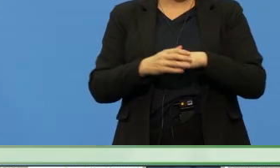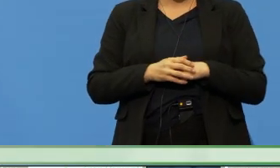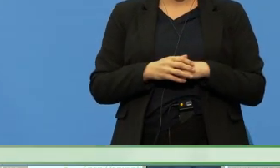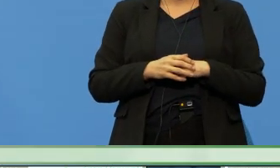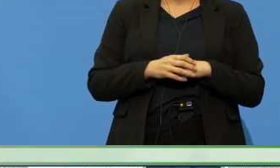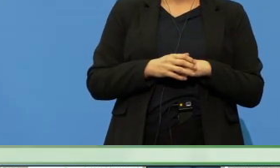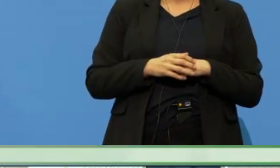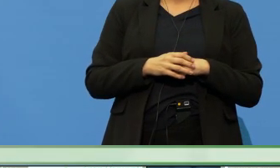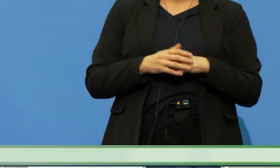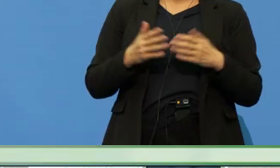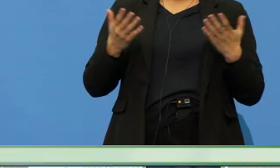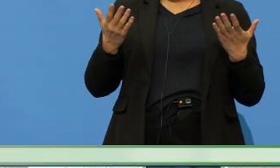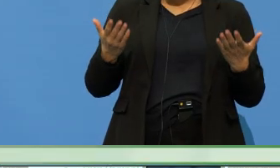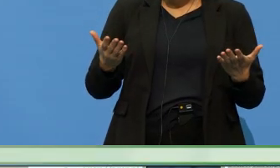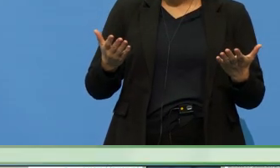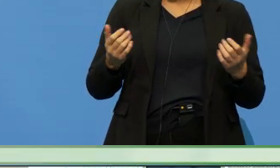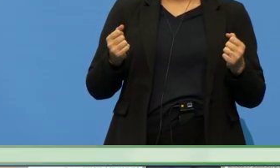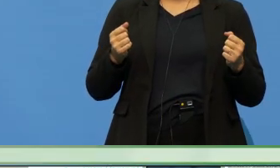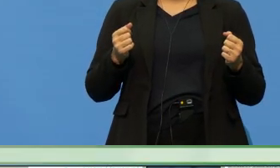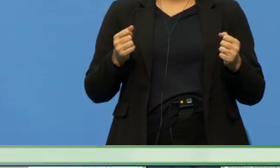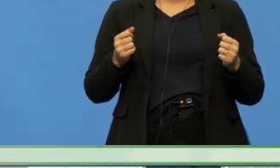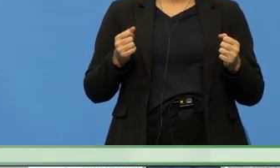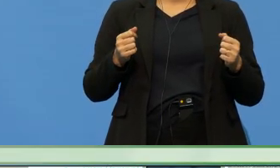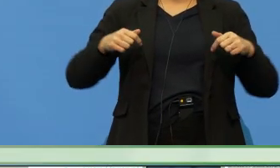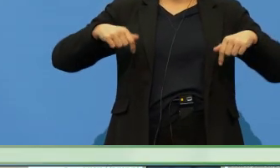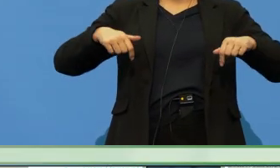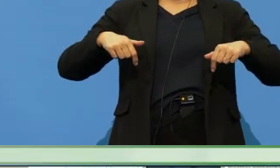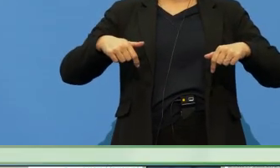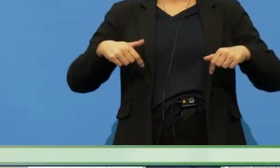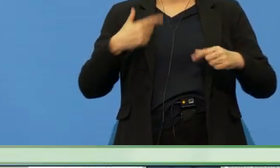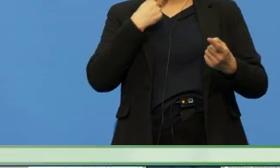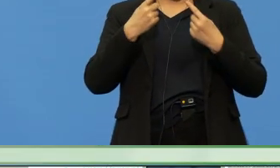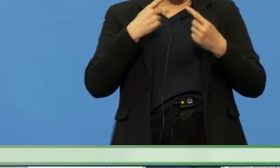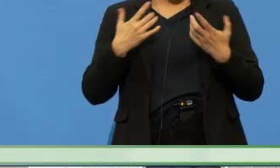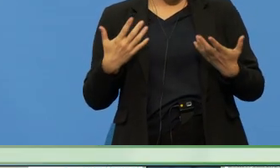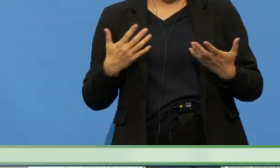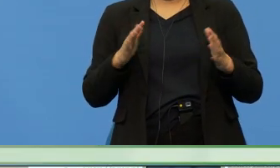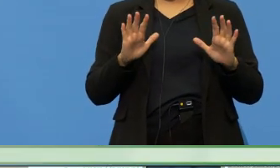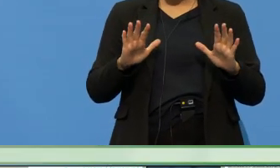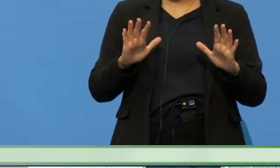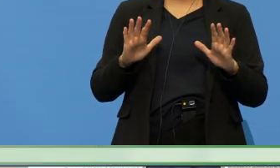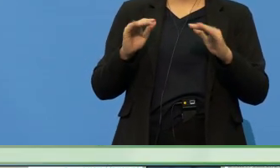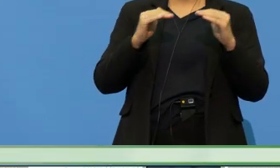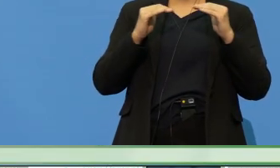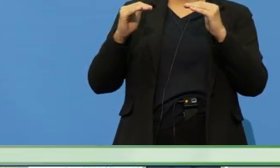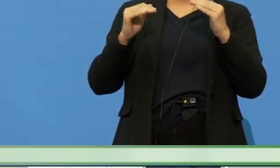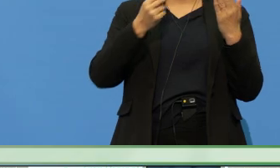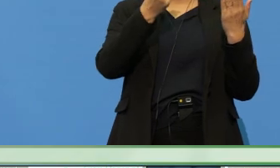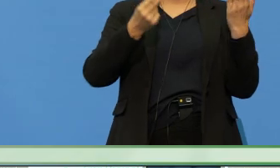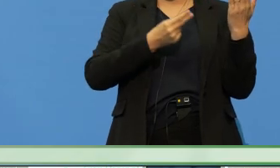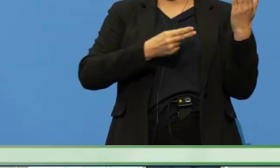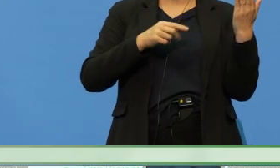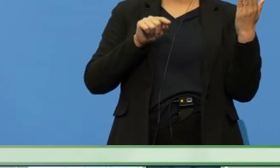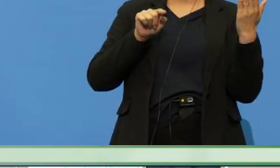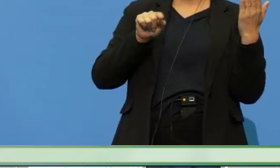But importantly, I think in this session also is to know that universal design is first and foremost a